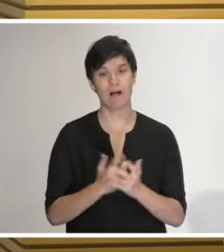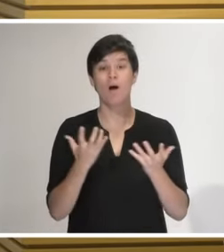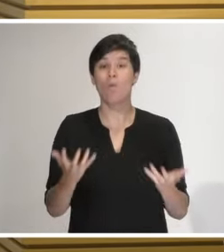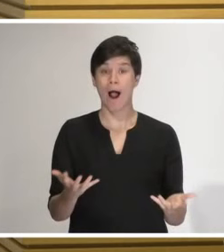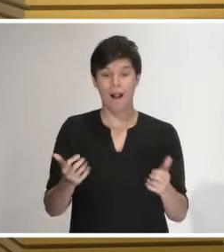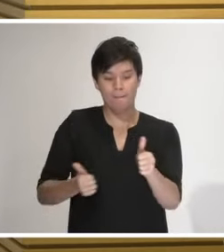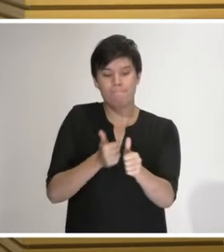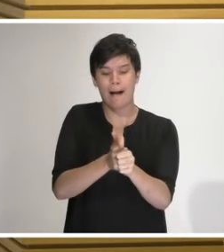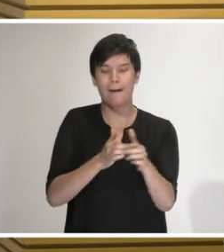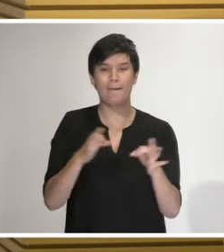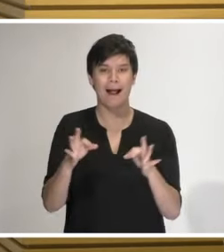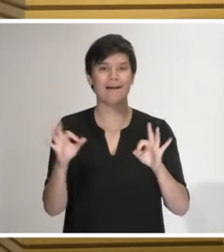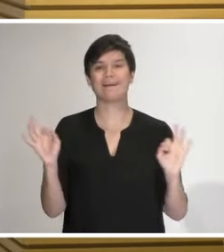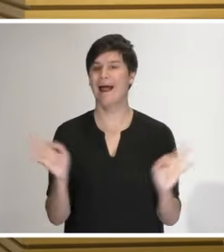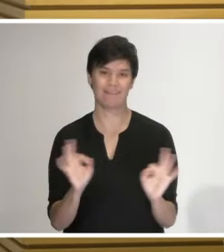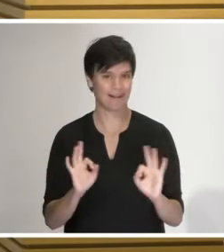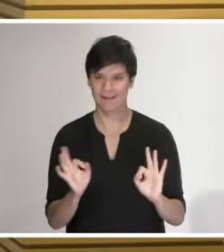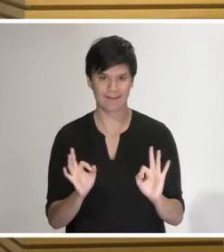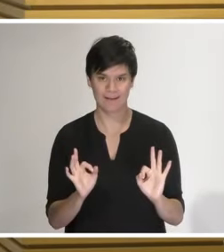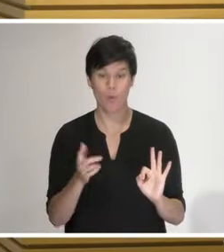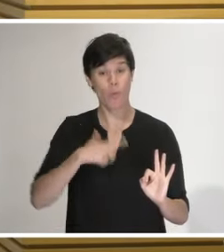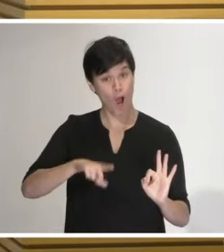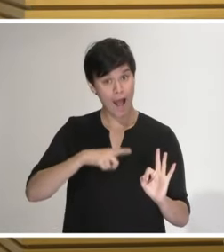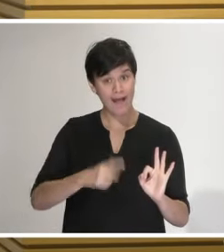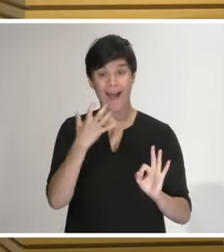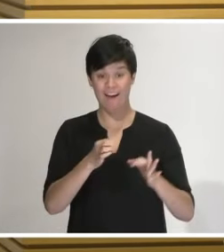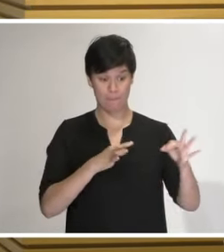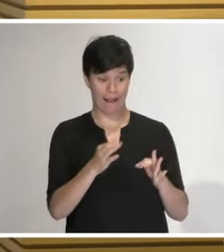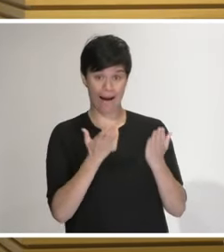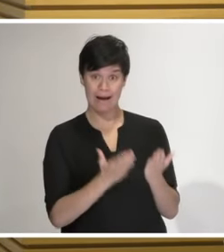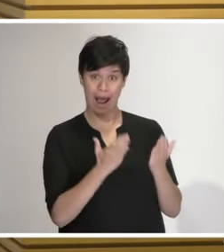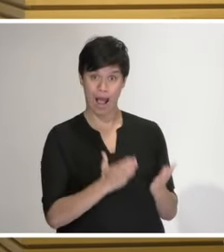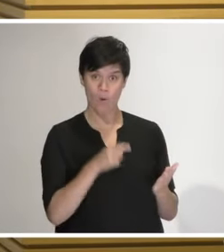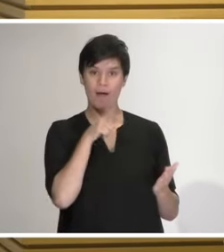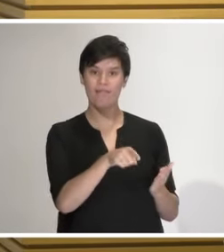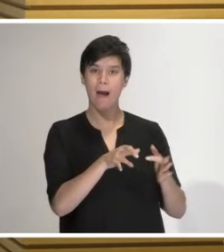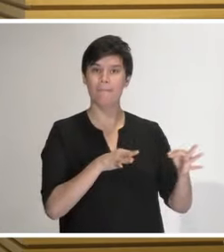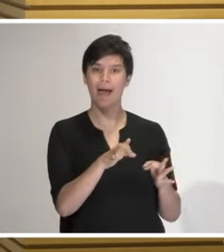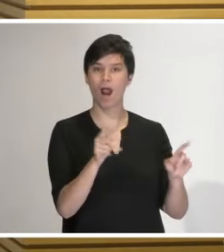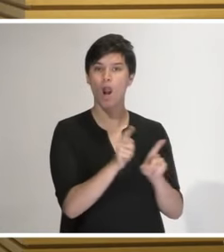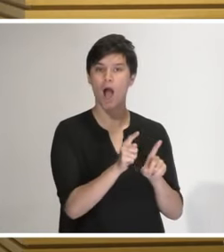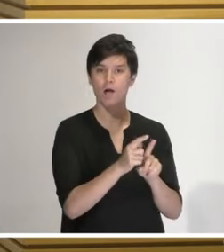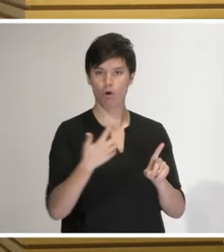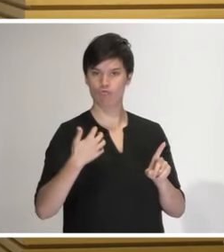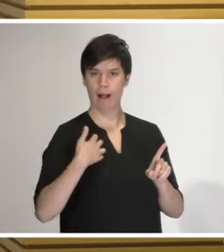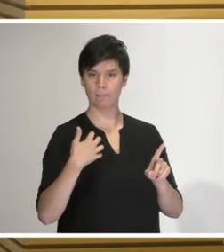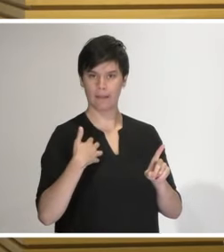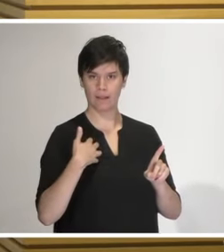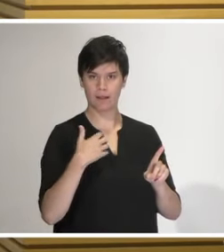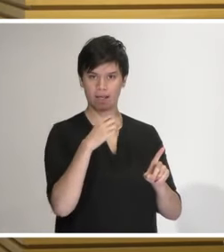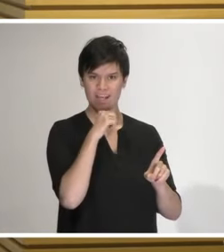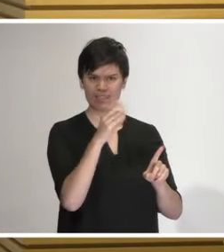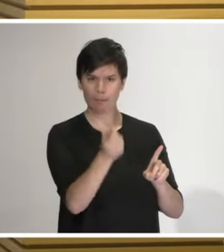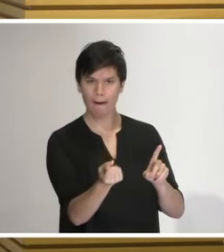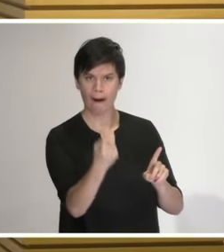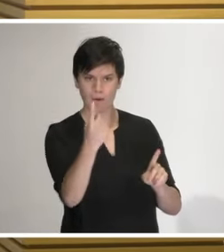plan, and then you have to keep updating it and responding to emerging evidence, to the information you are getting from your own